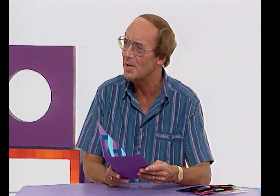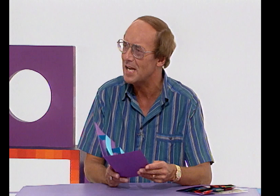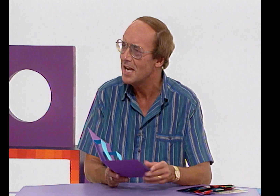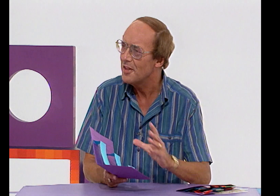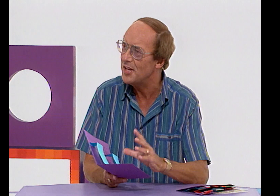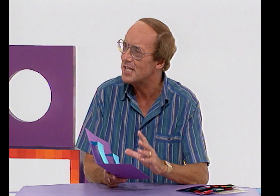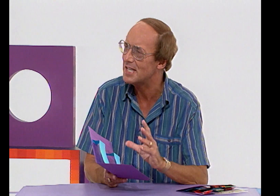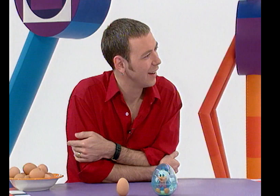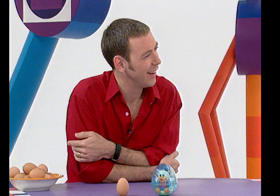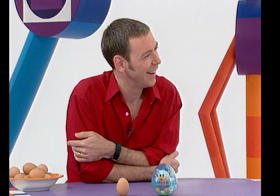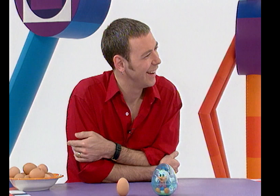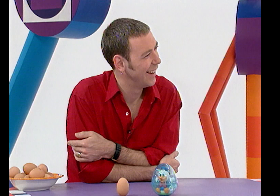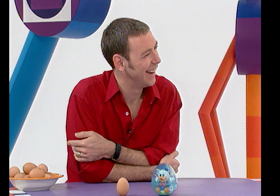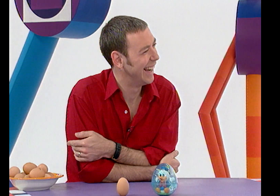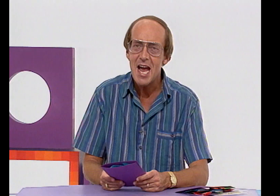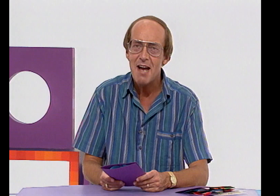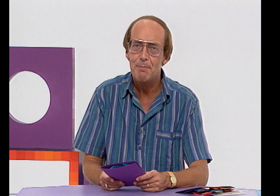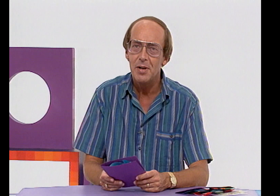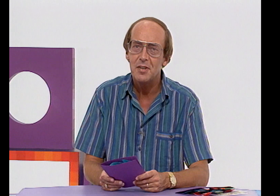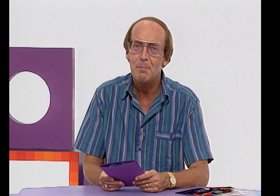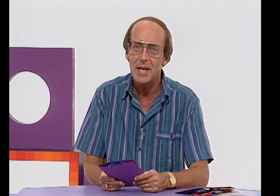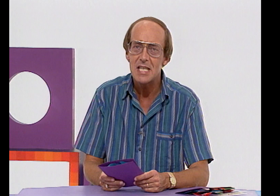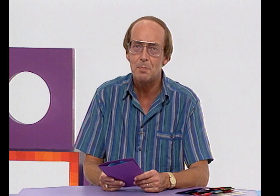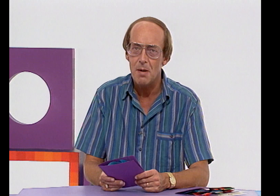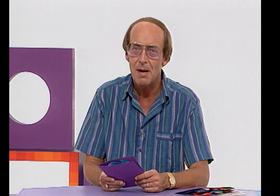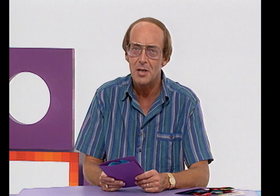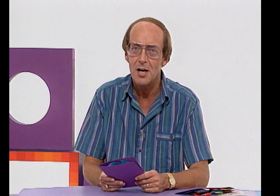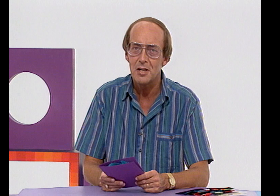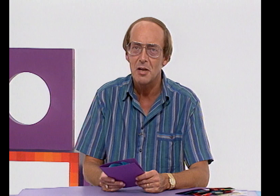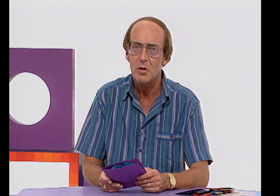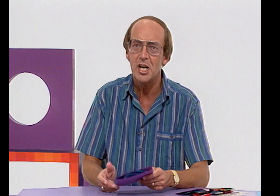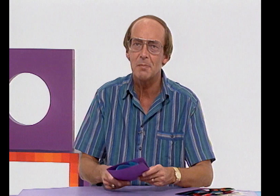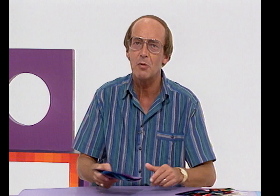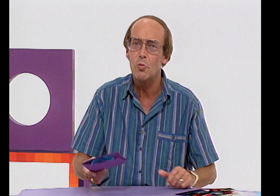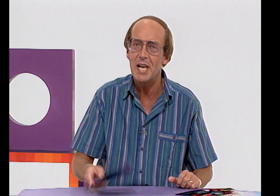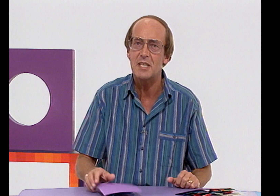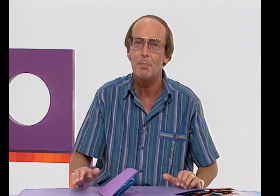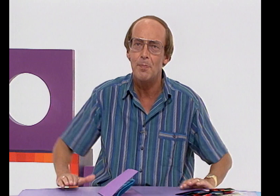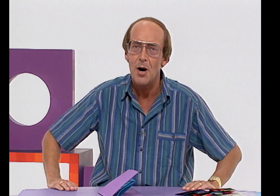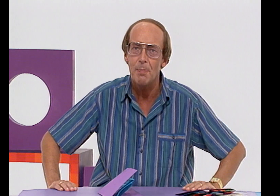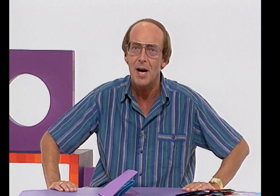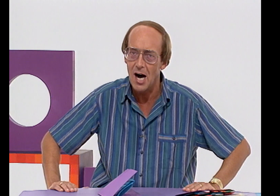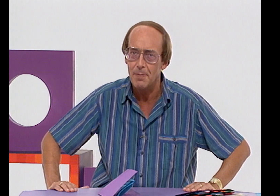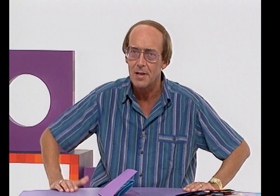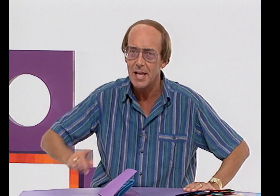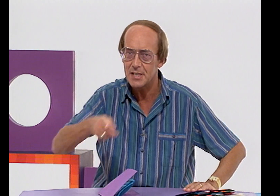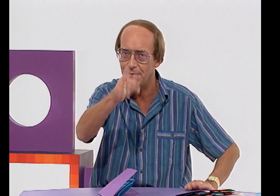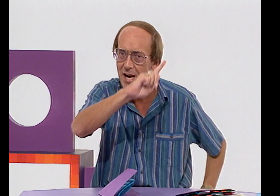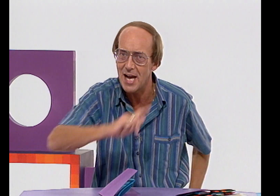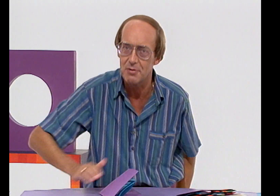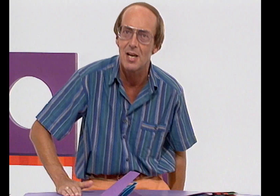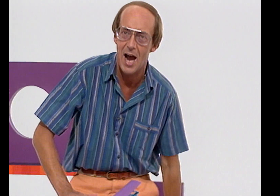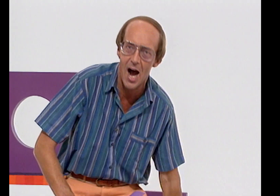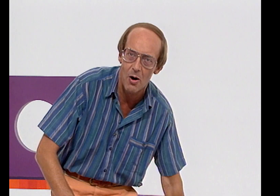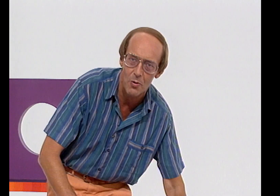when you're me, this isn't enough. I have built the biggest pop-up card in the world, but will it pop up? Let's